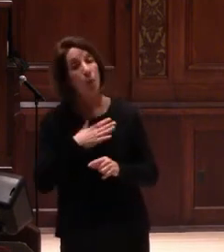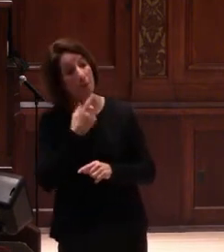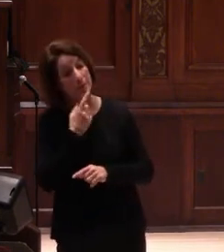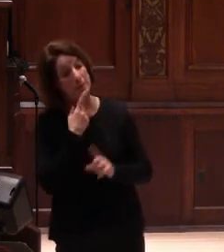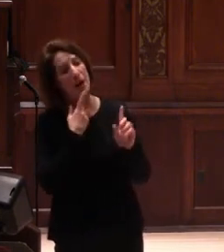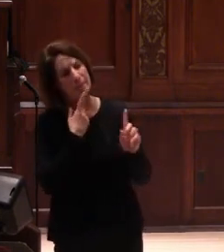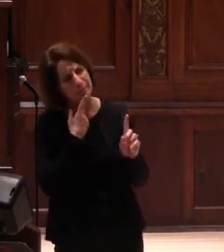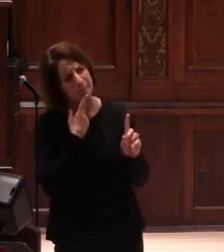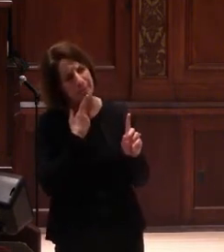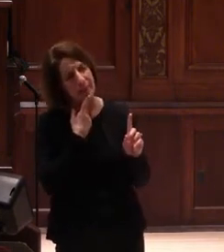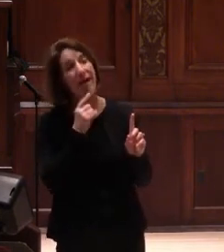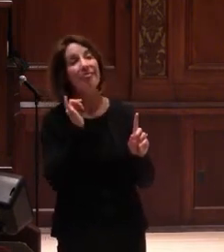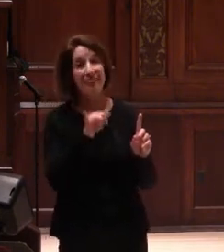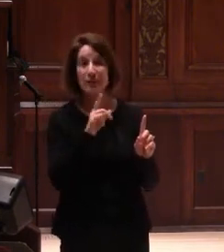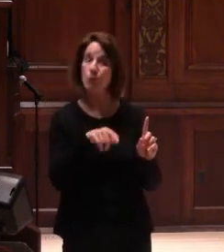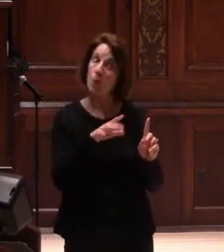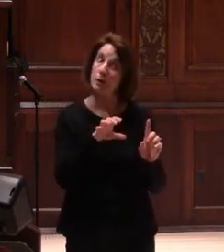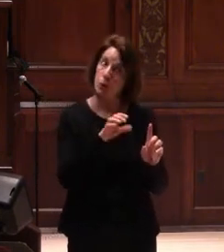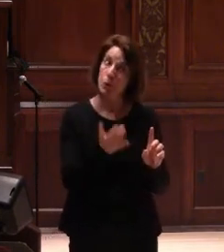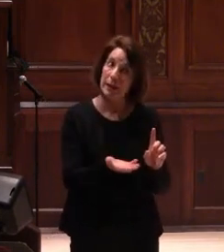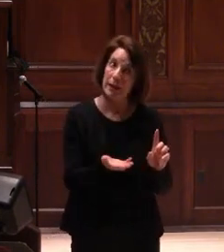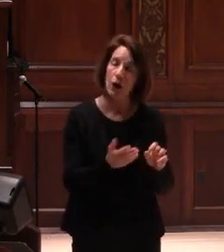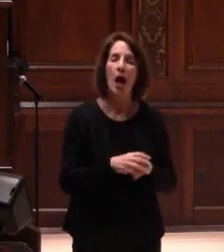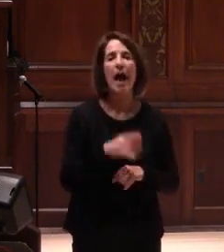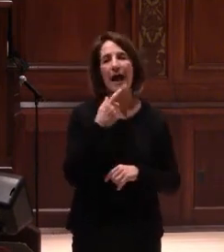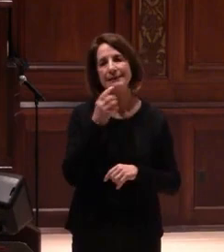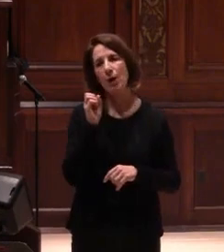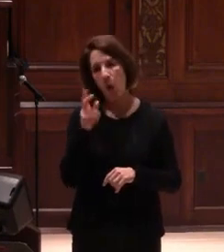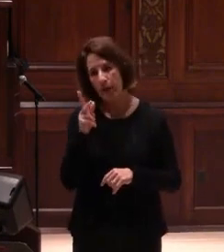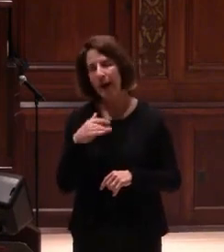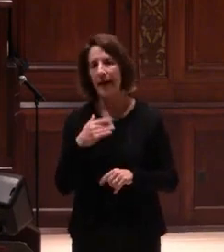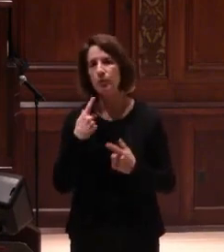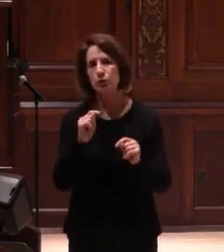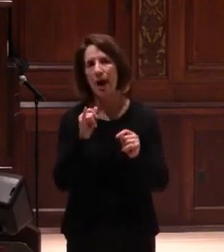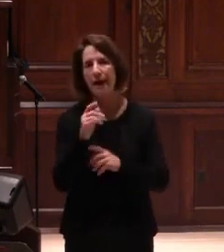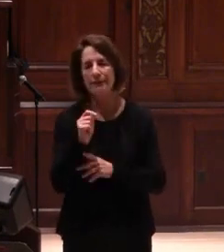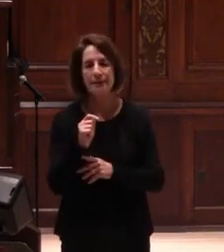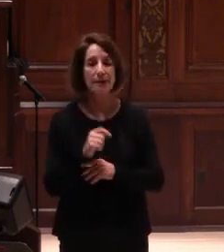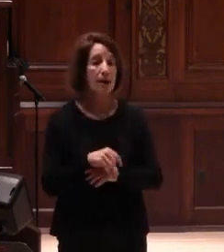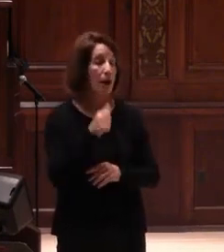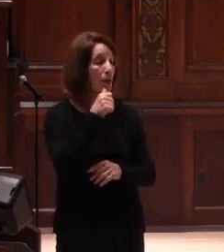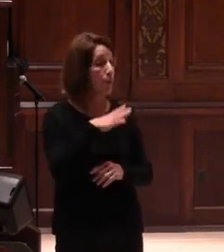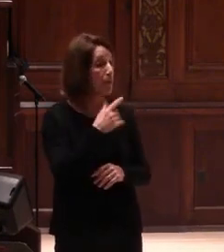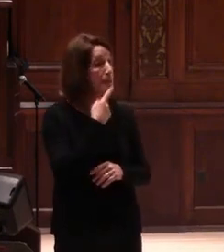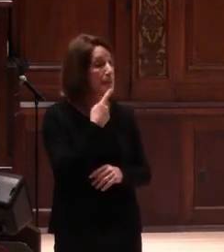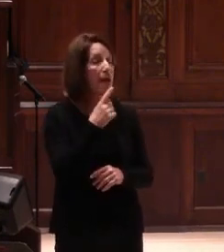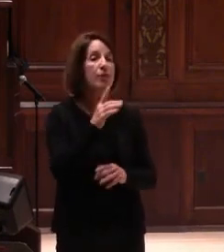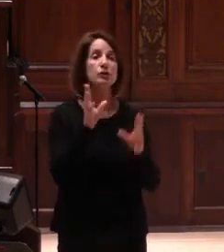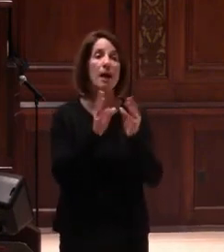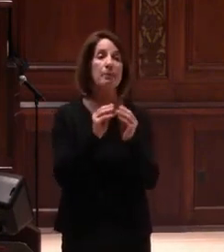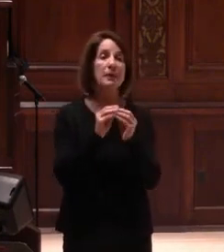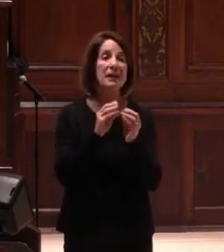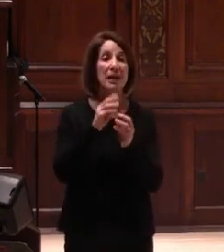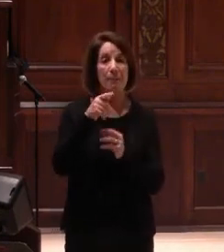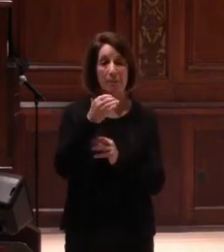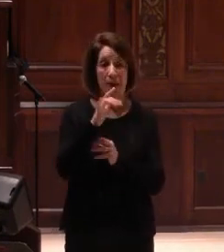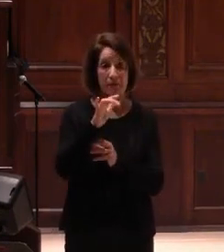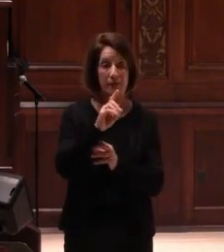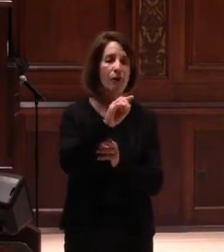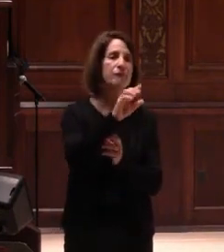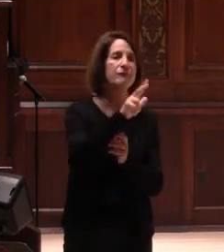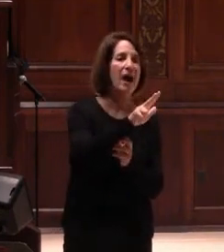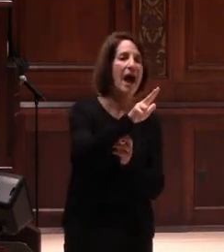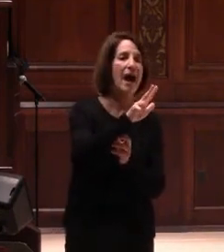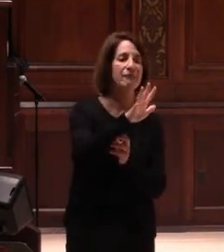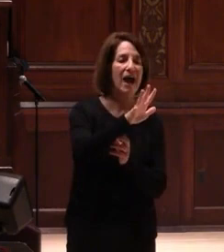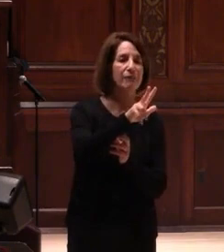"That's just what we do here." And I said, "Okay, I'll try it." She said, "There's a meeting on Penfield at 5:30 on Monday nights